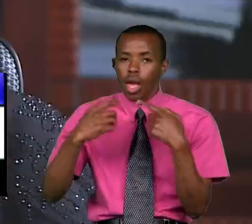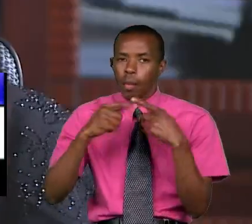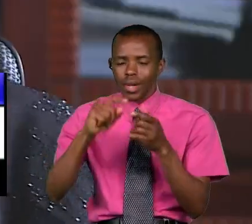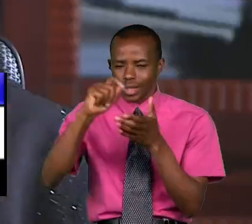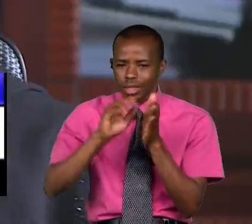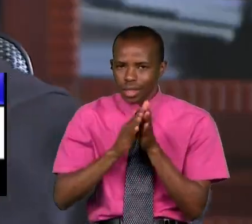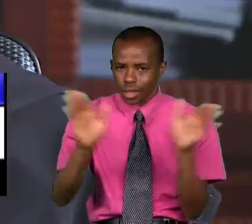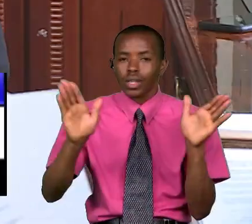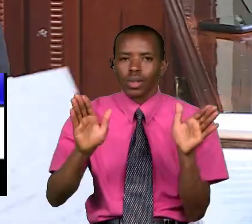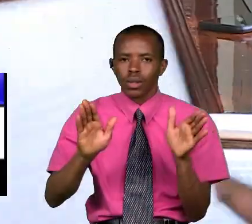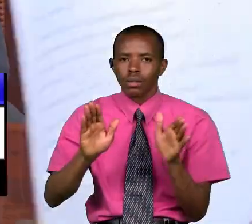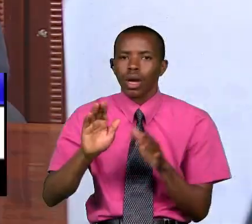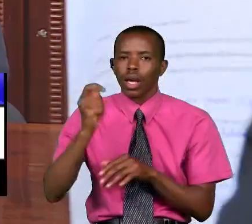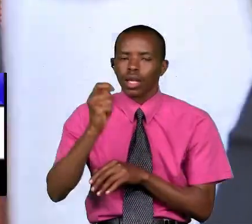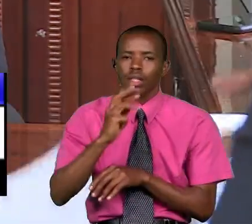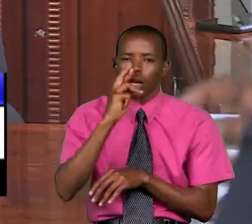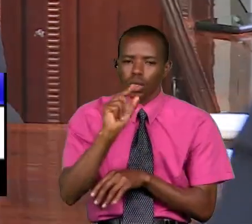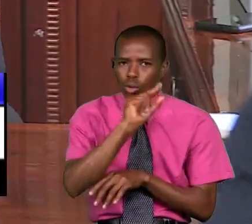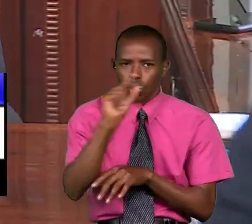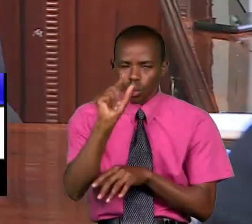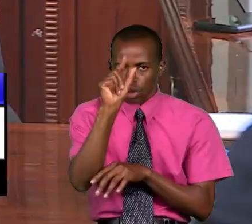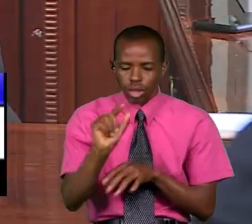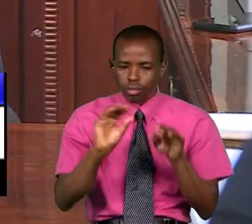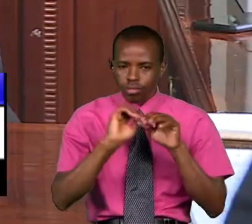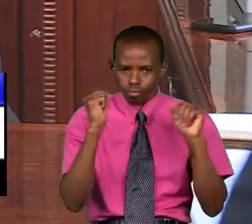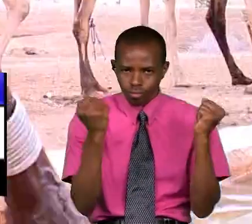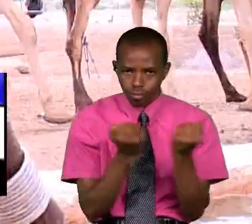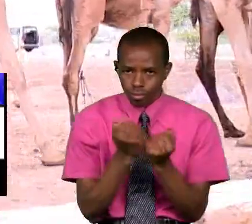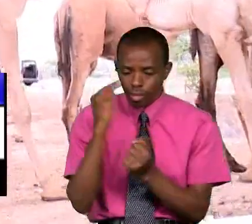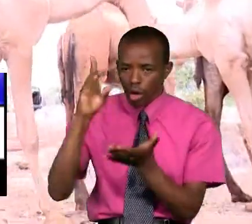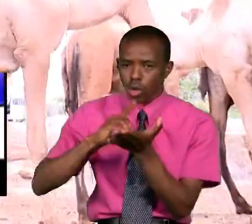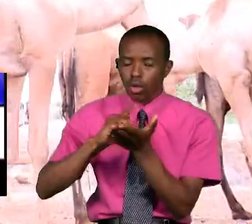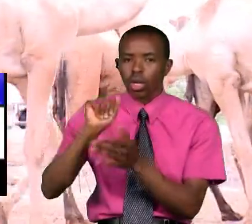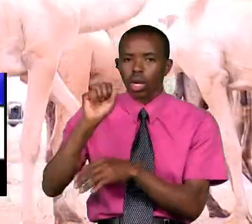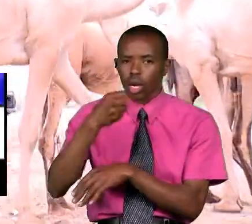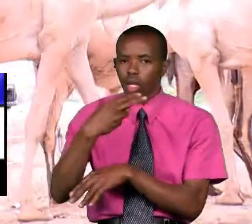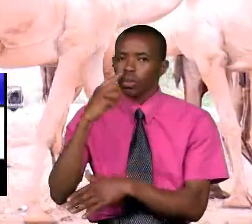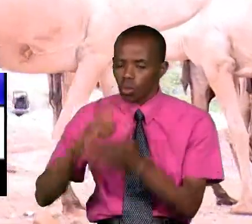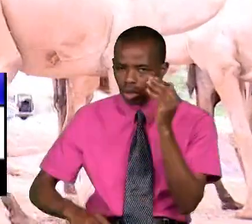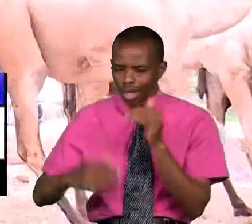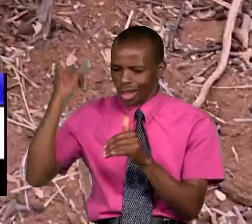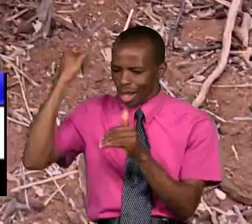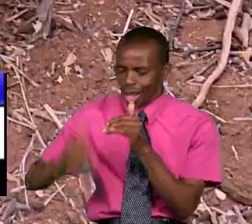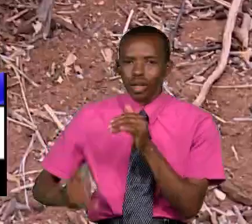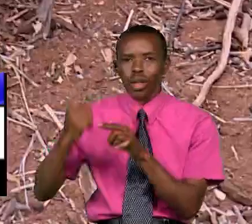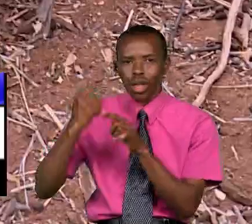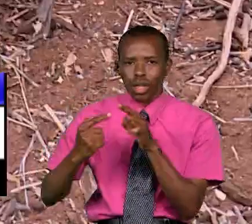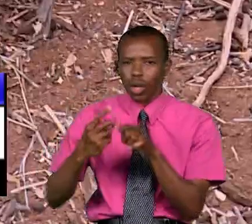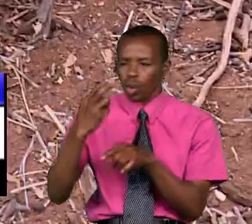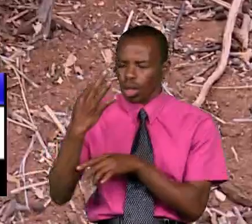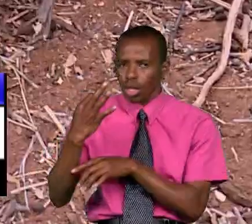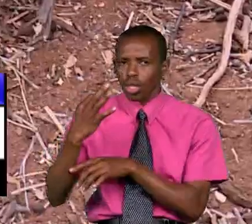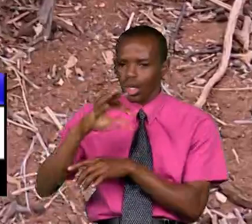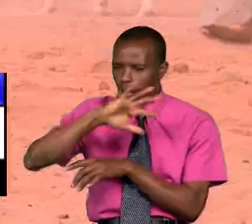Secretary General of the Kenya Red Cross Society, Dr. Asha Mohamed, has revealed that by the end of the year, 23 counties